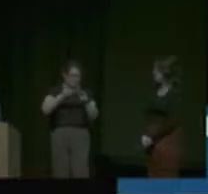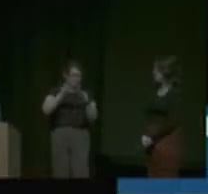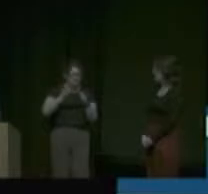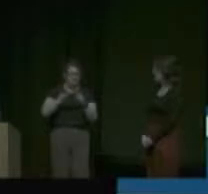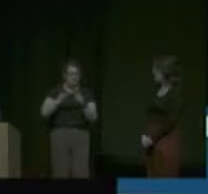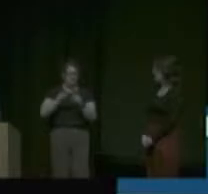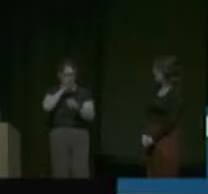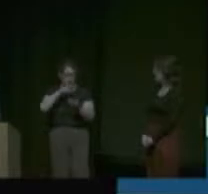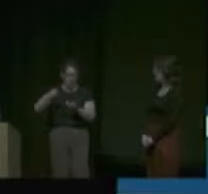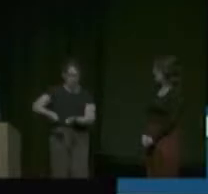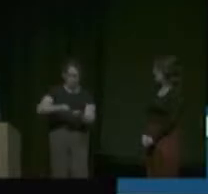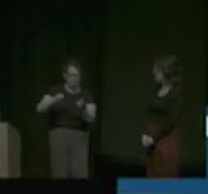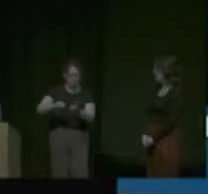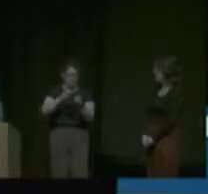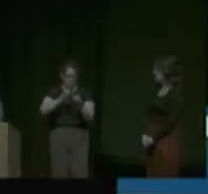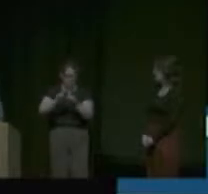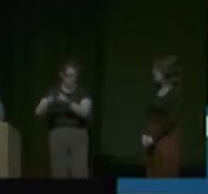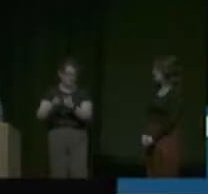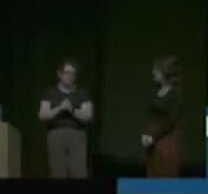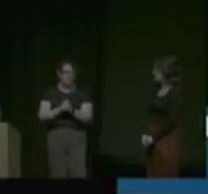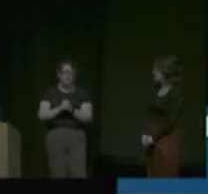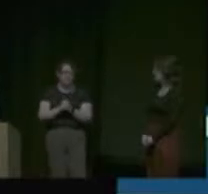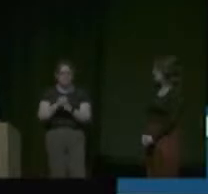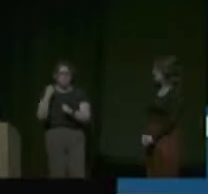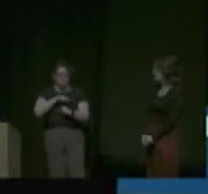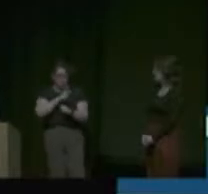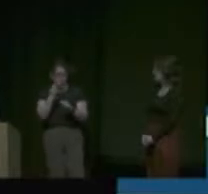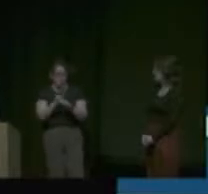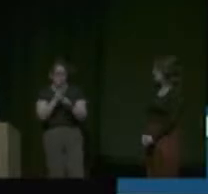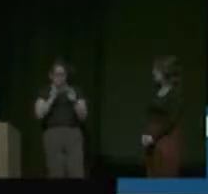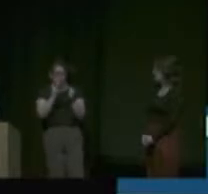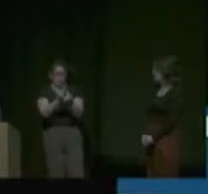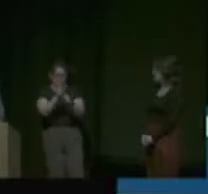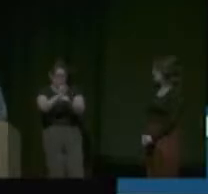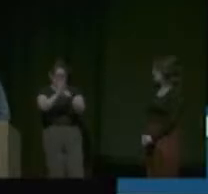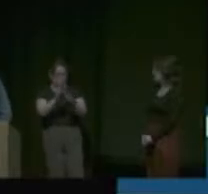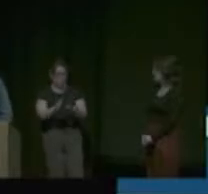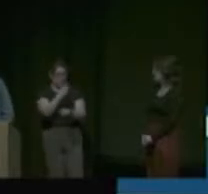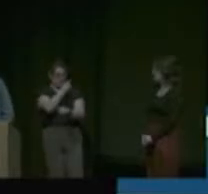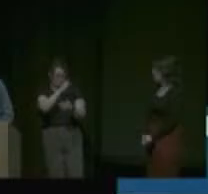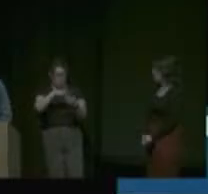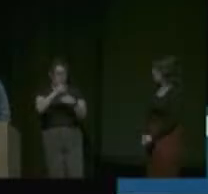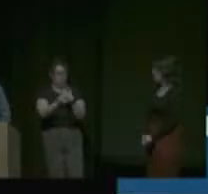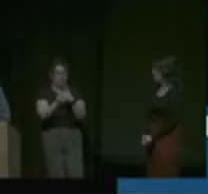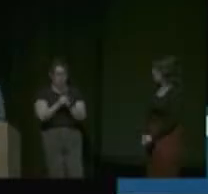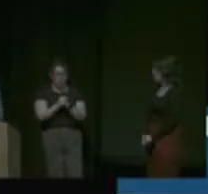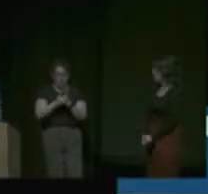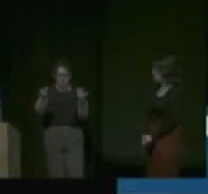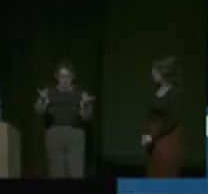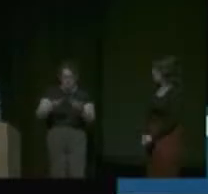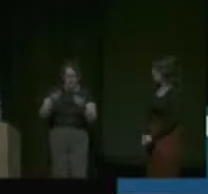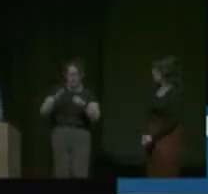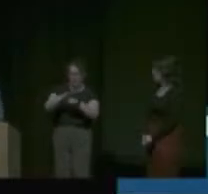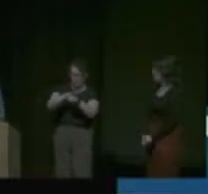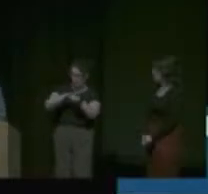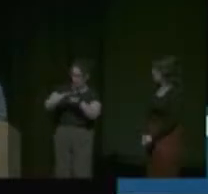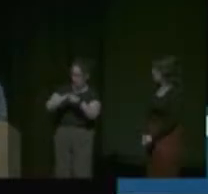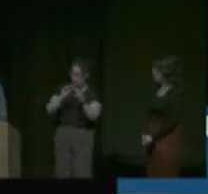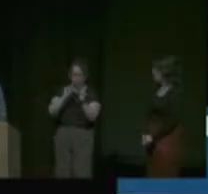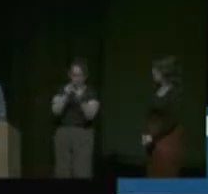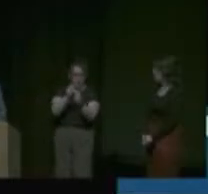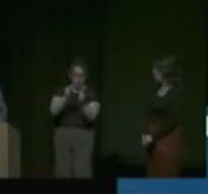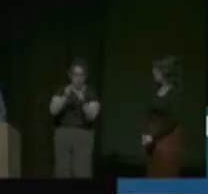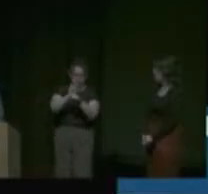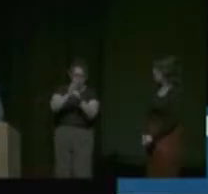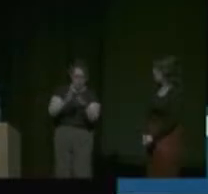want to point out we are using union employees on this project, so employ local union workers, whether they're running the